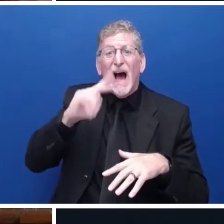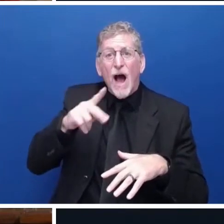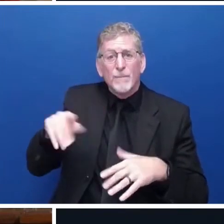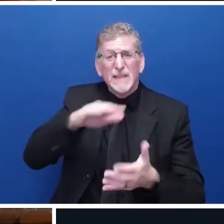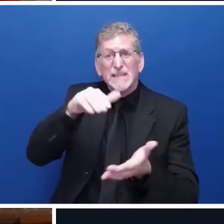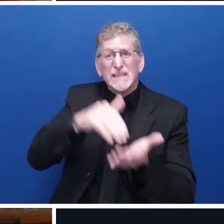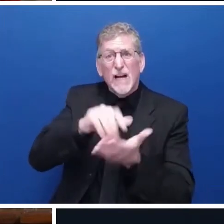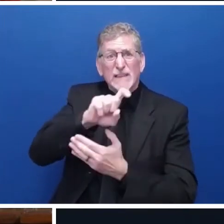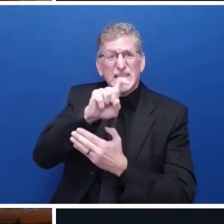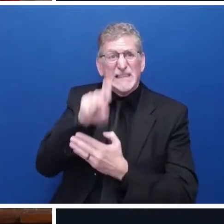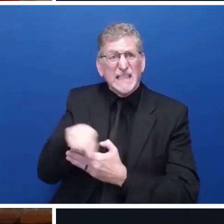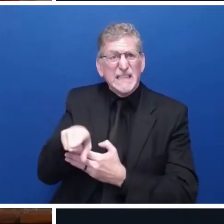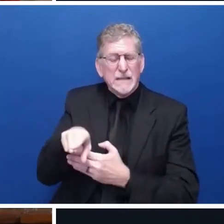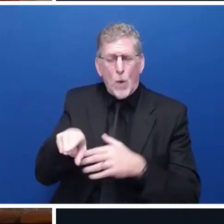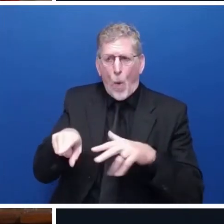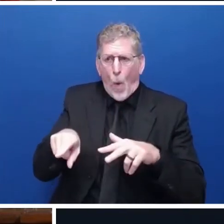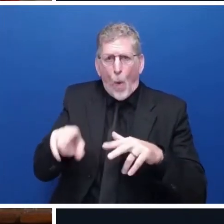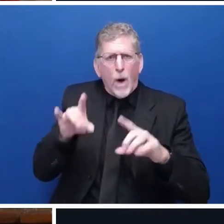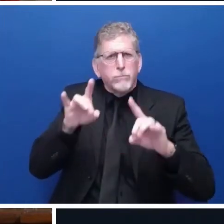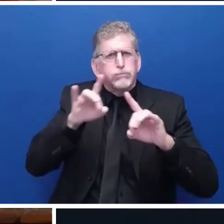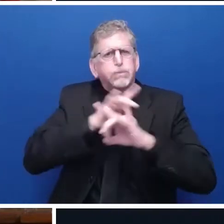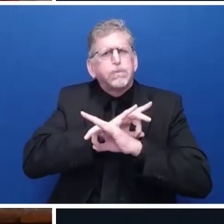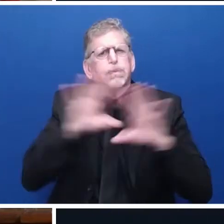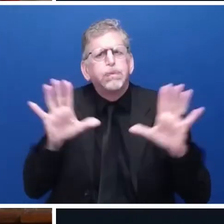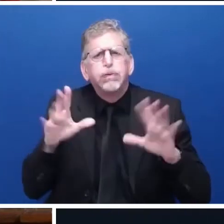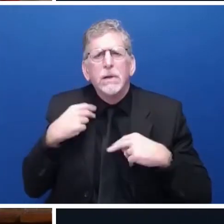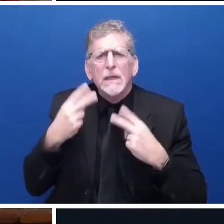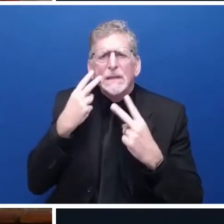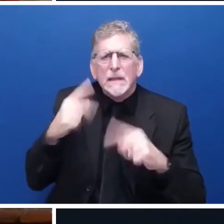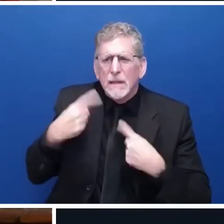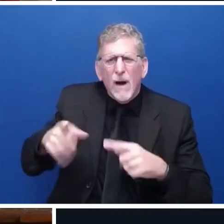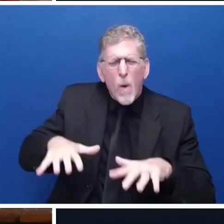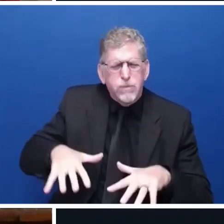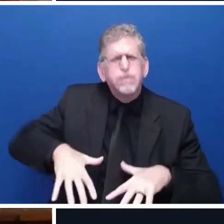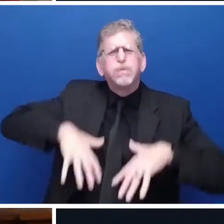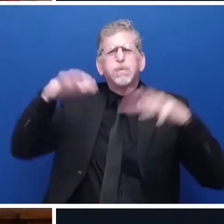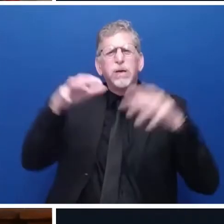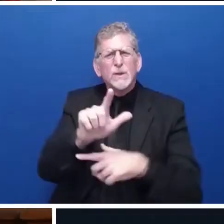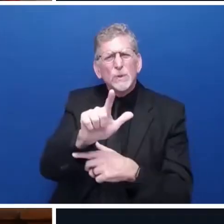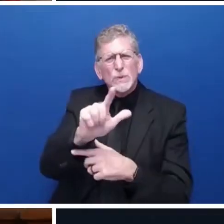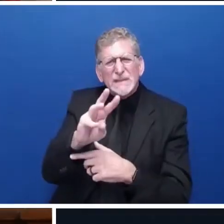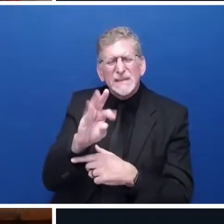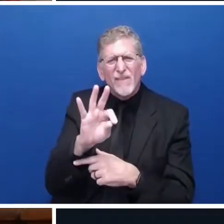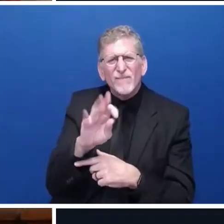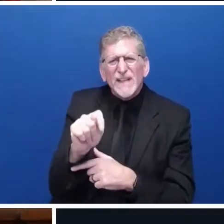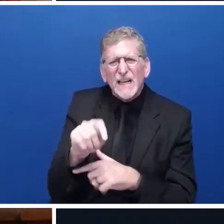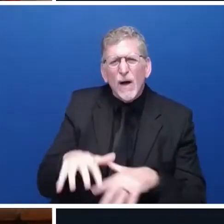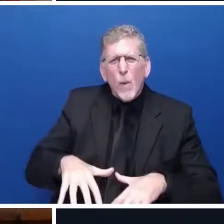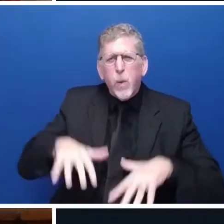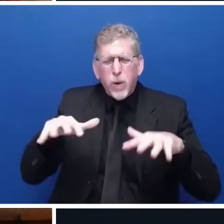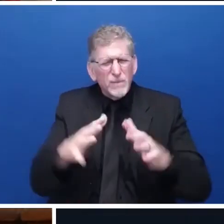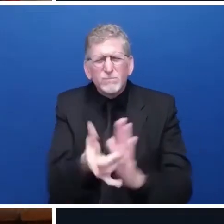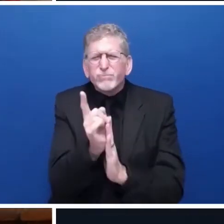there, rising 26 feet in the matter of minutes, tragically claiming many, many lives. You all remember that